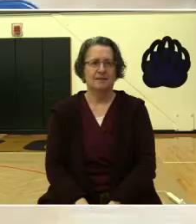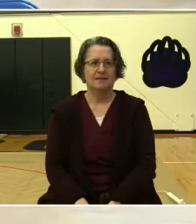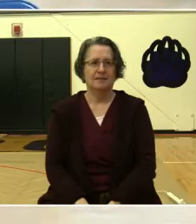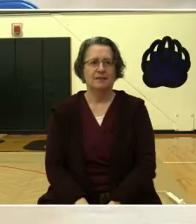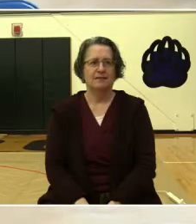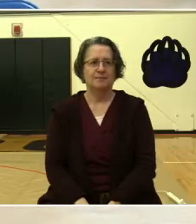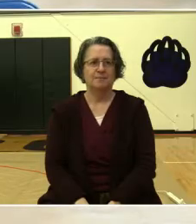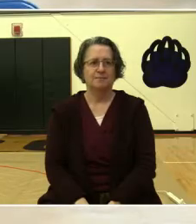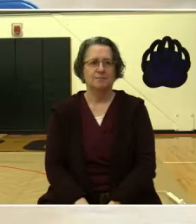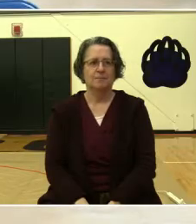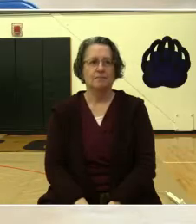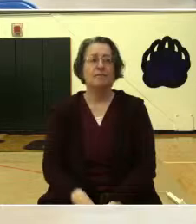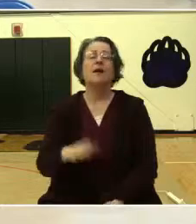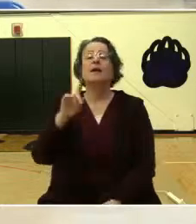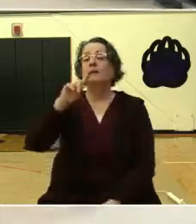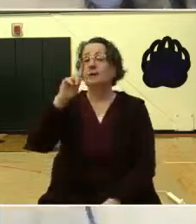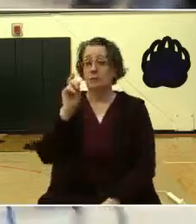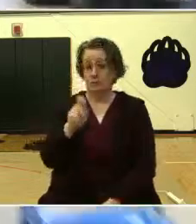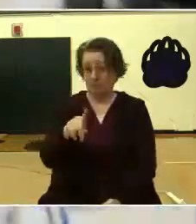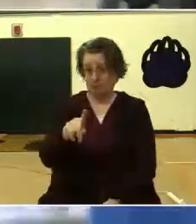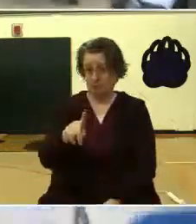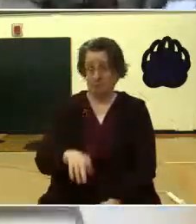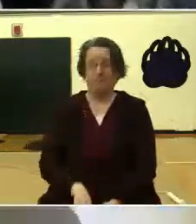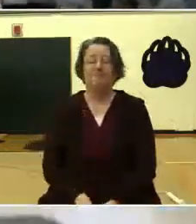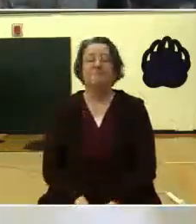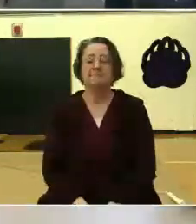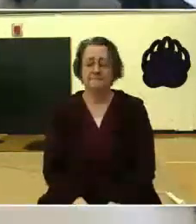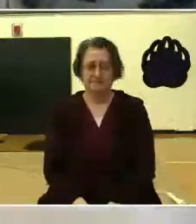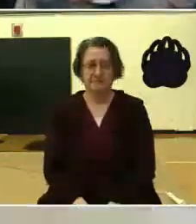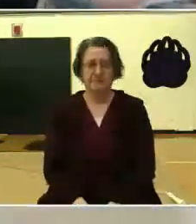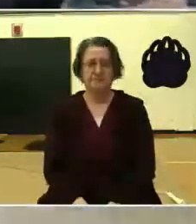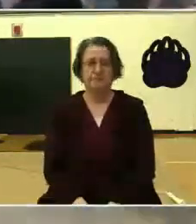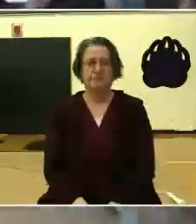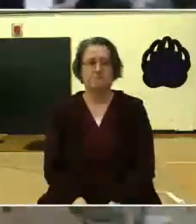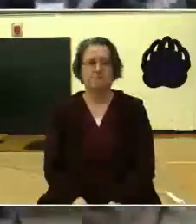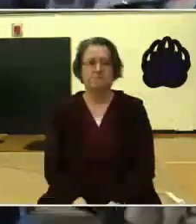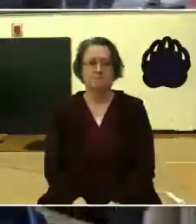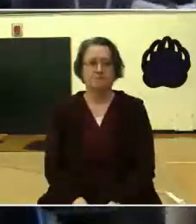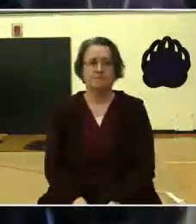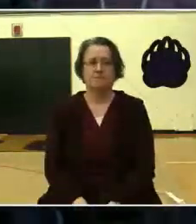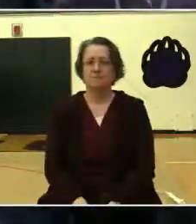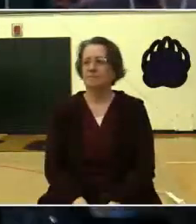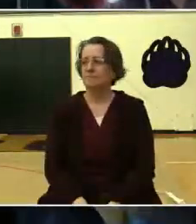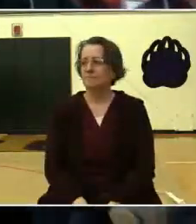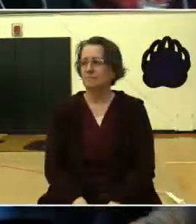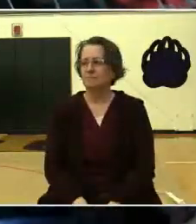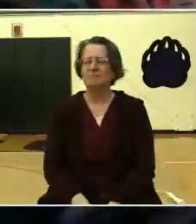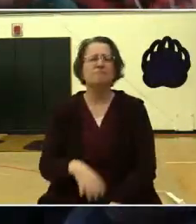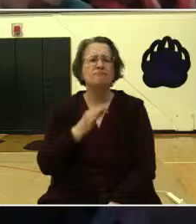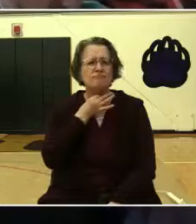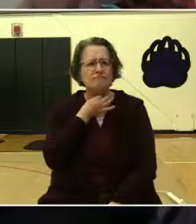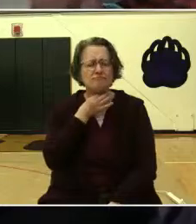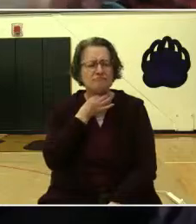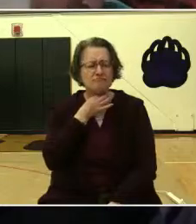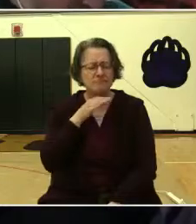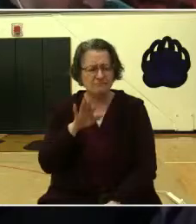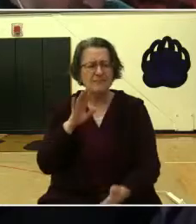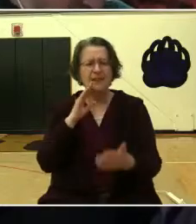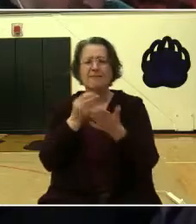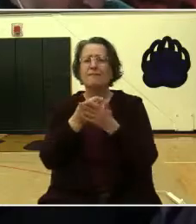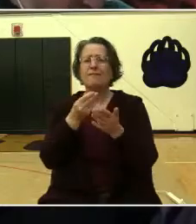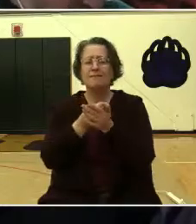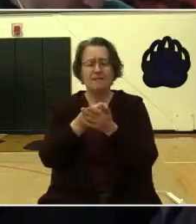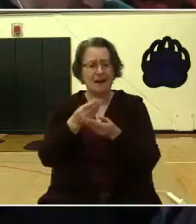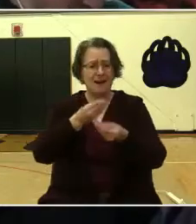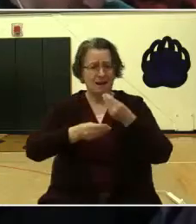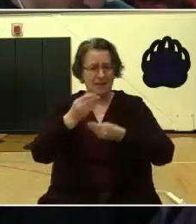Morgan um this is a question but I was just wondering um I'm looking at the finance committee's report about